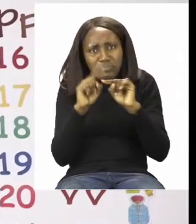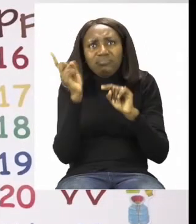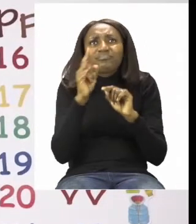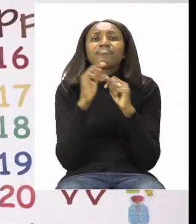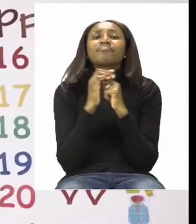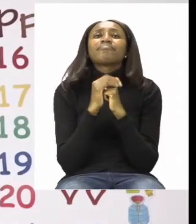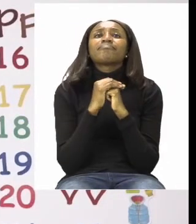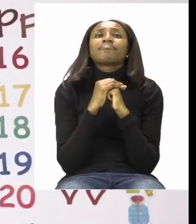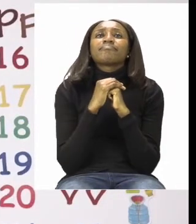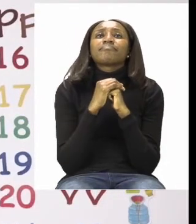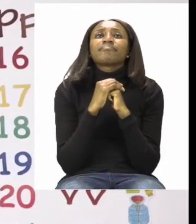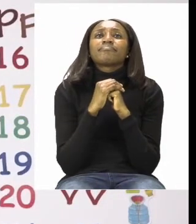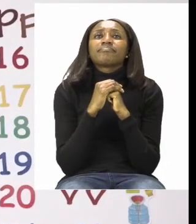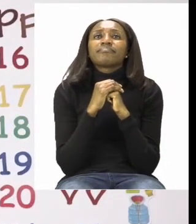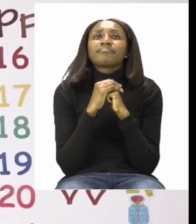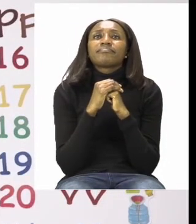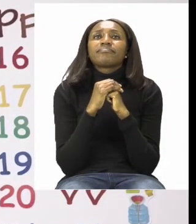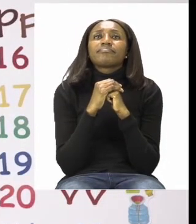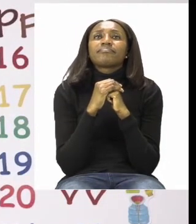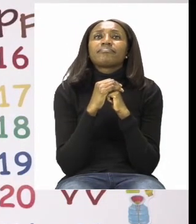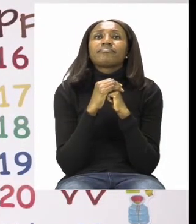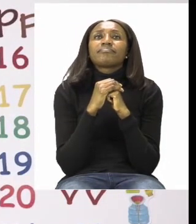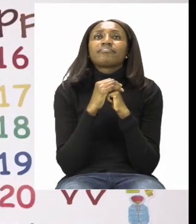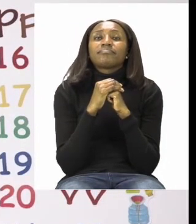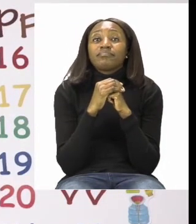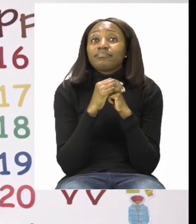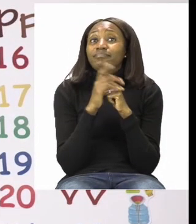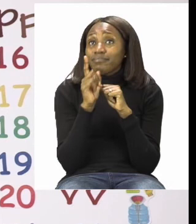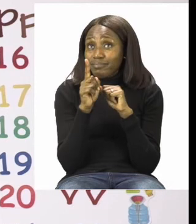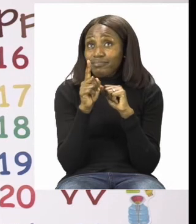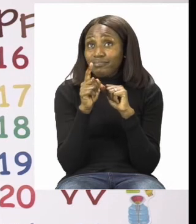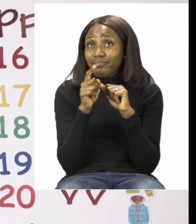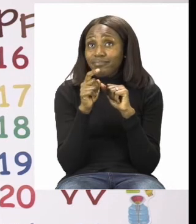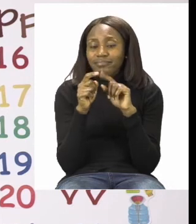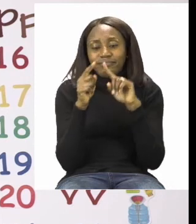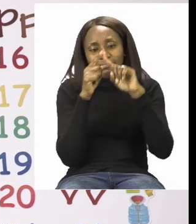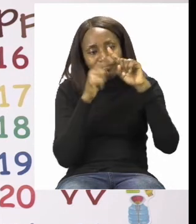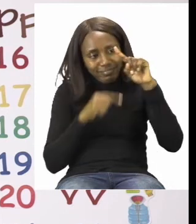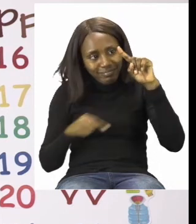look. Now this card is showing a circle.